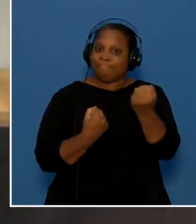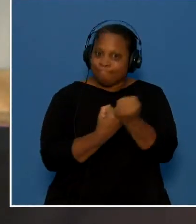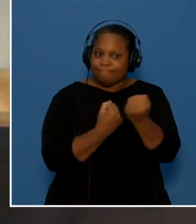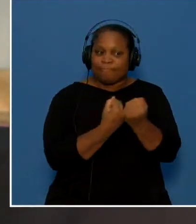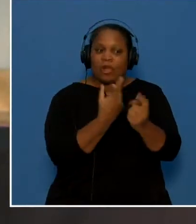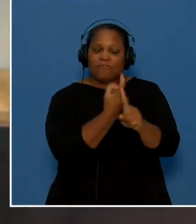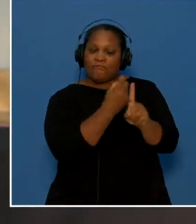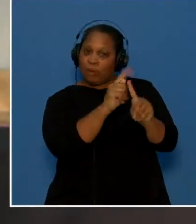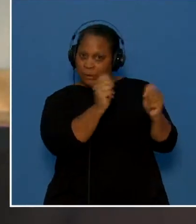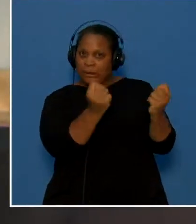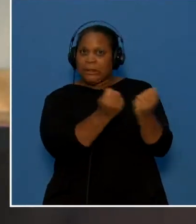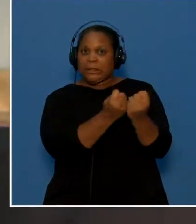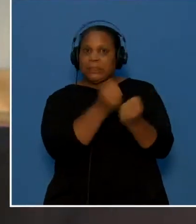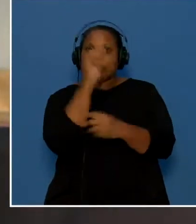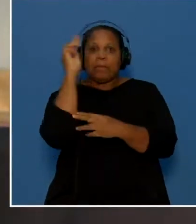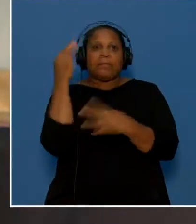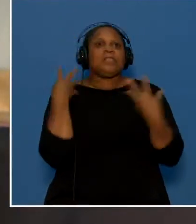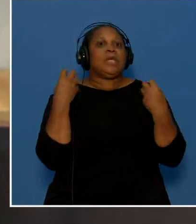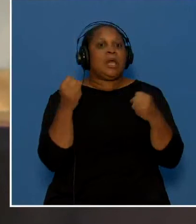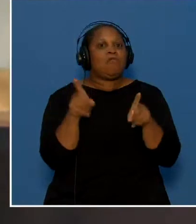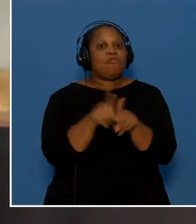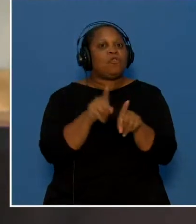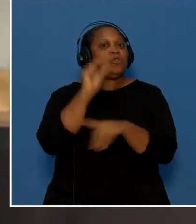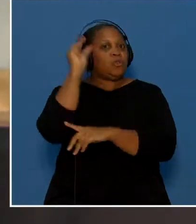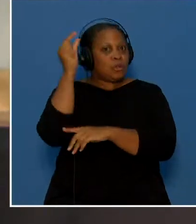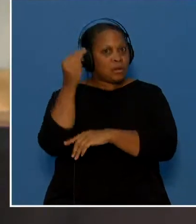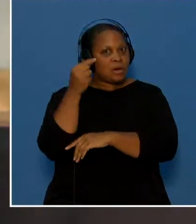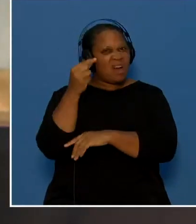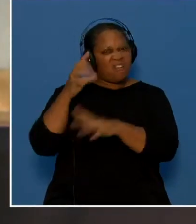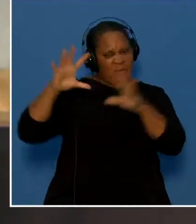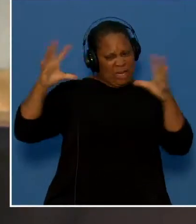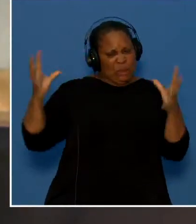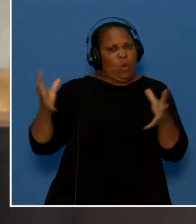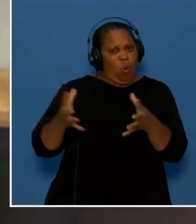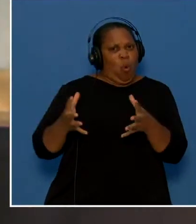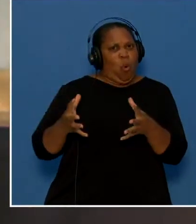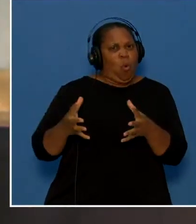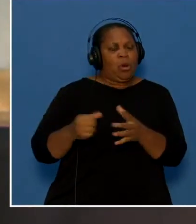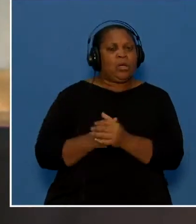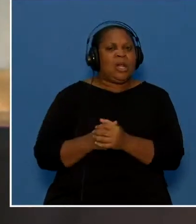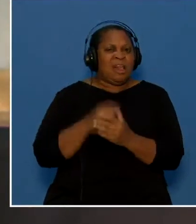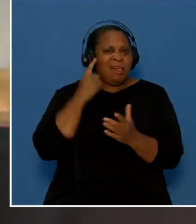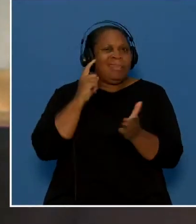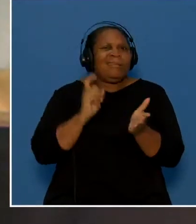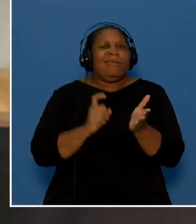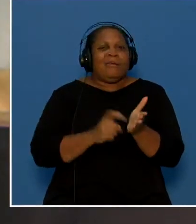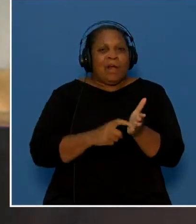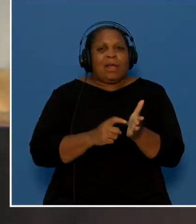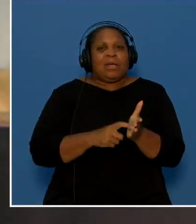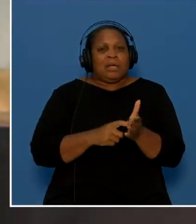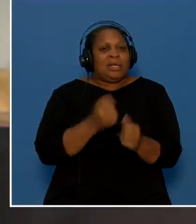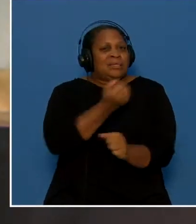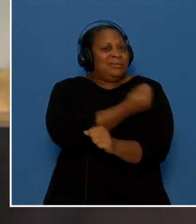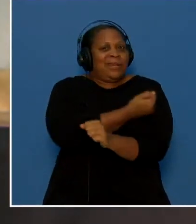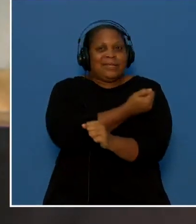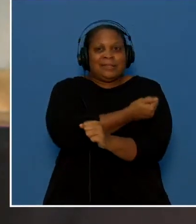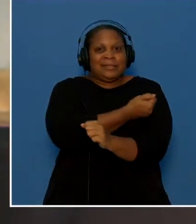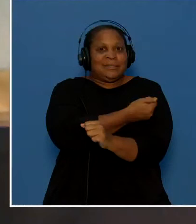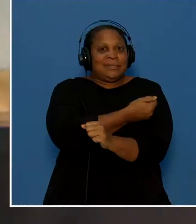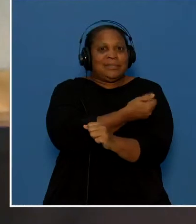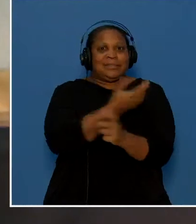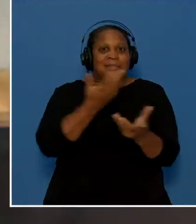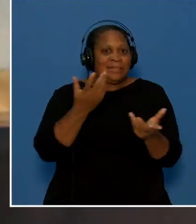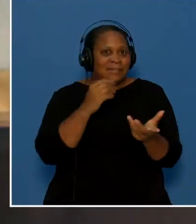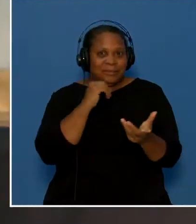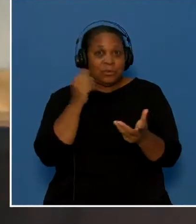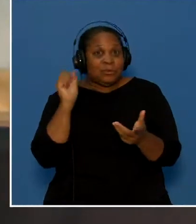the team at the Ministry of Health as well as the government in whole. I think that recognizing that the vaccine is not going to be a panacea. We